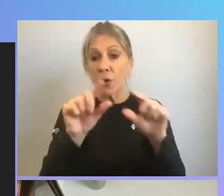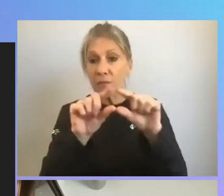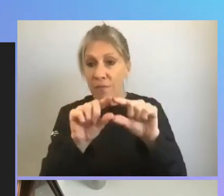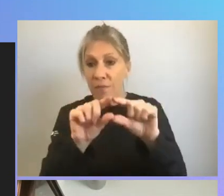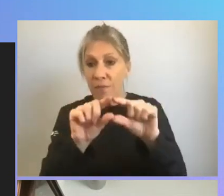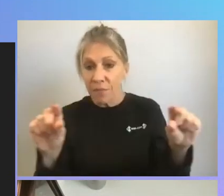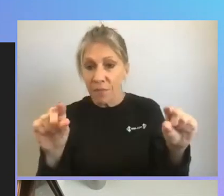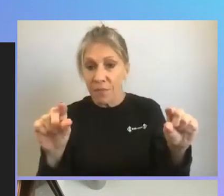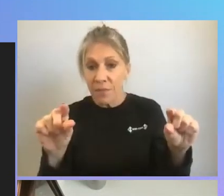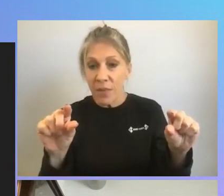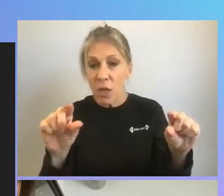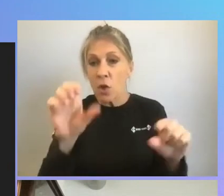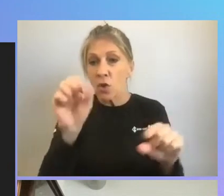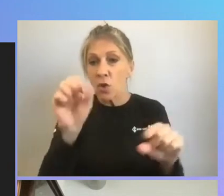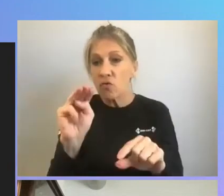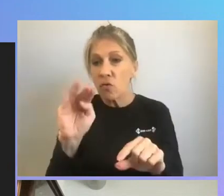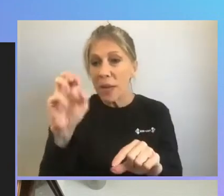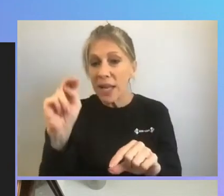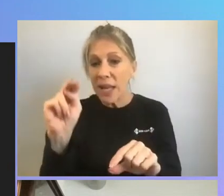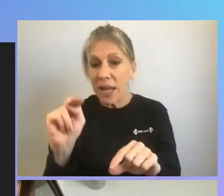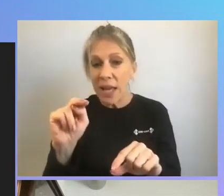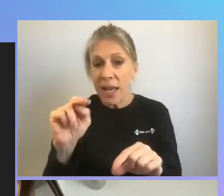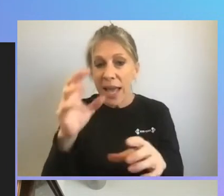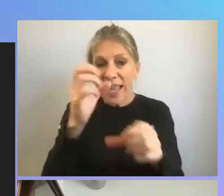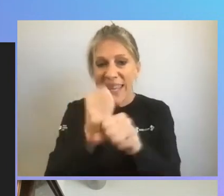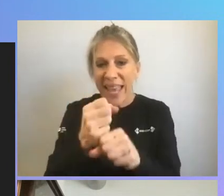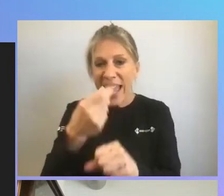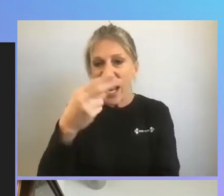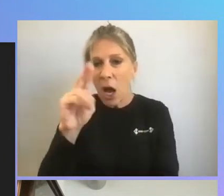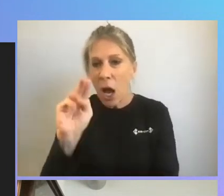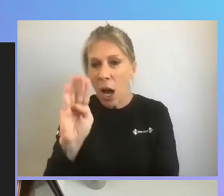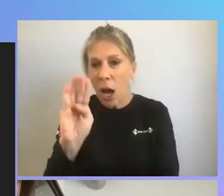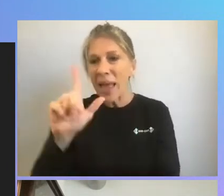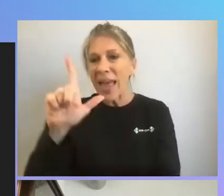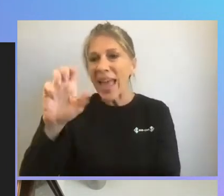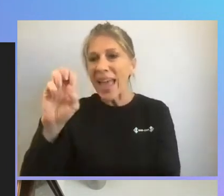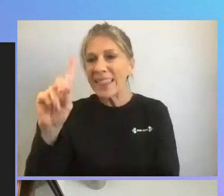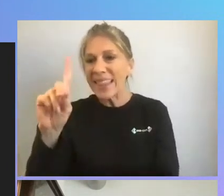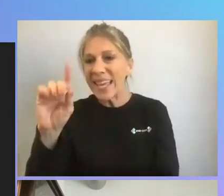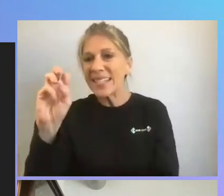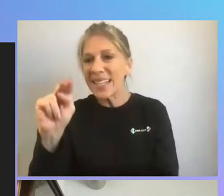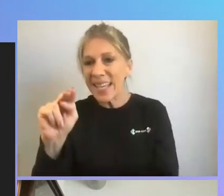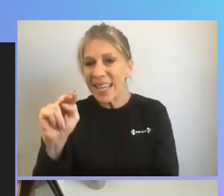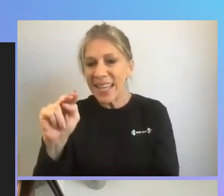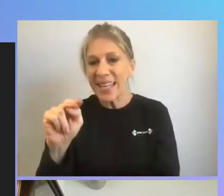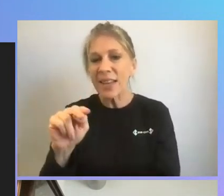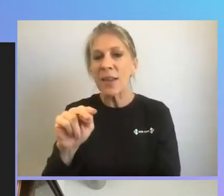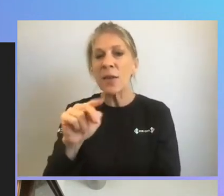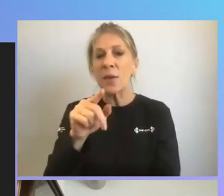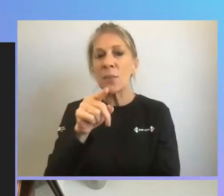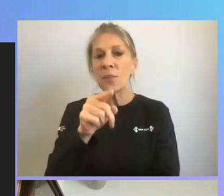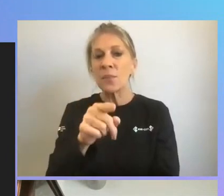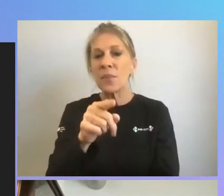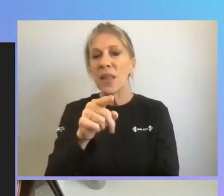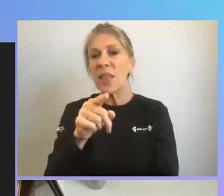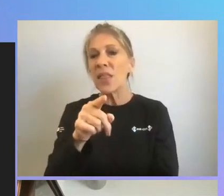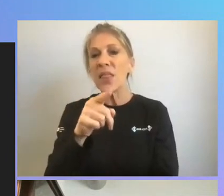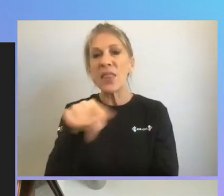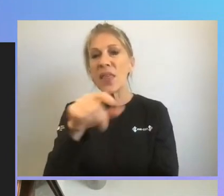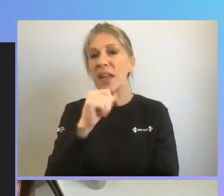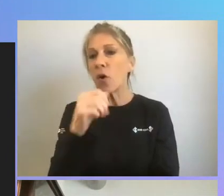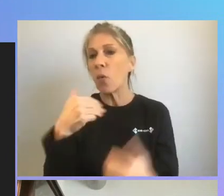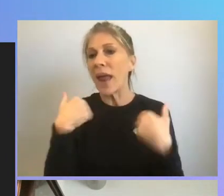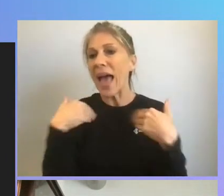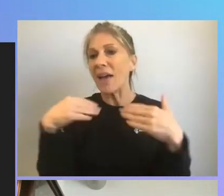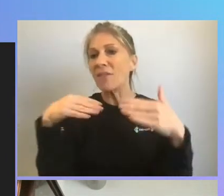these social media icons. I got a GitHub link and a LinkedIn link to view DQ on GitHub and LinkedIn, and they actually don't have any